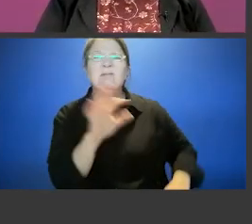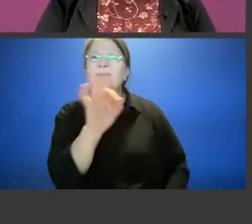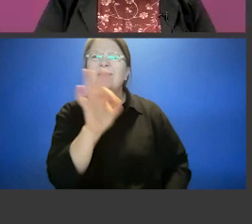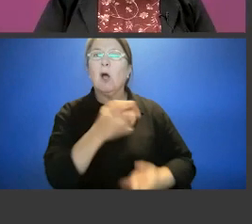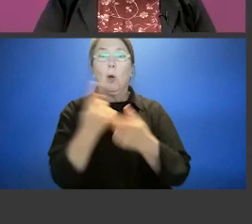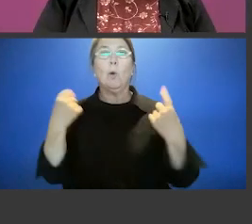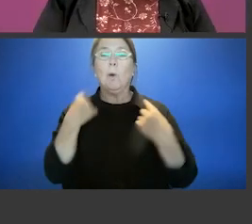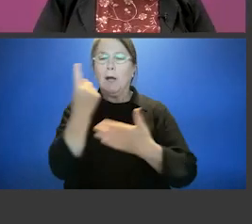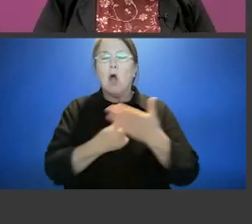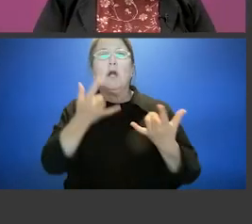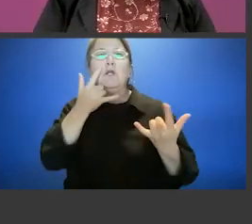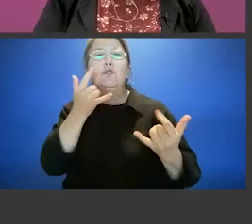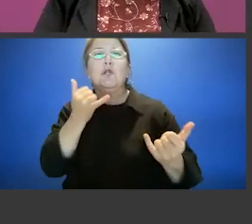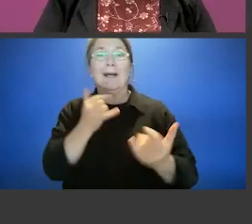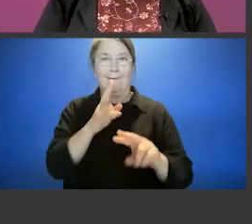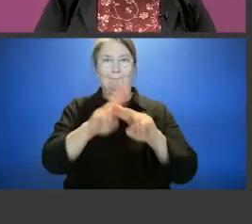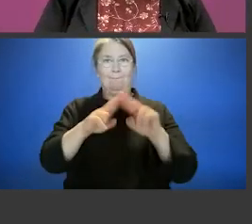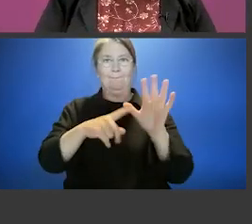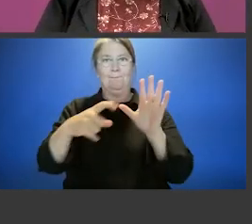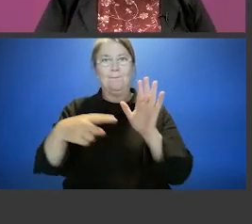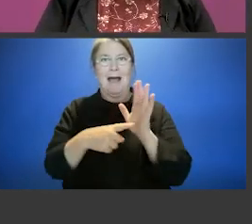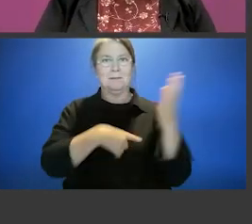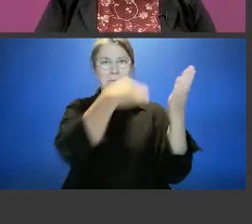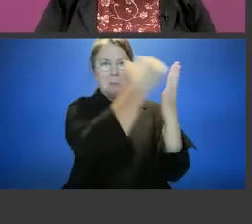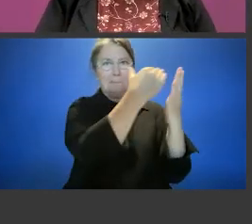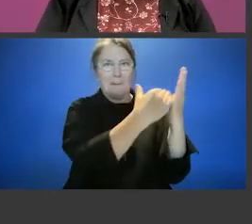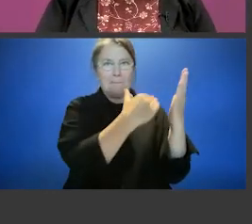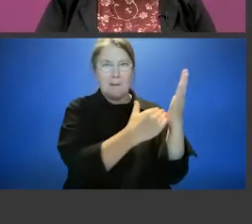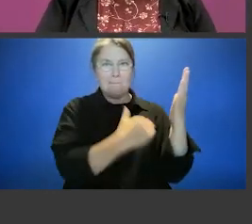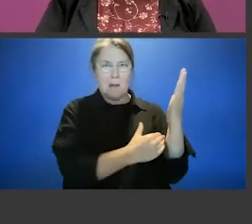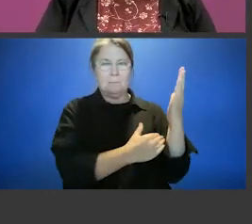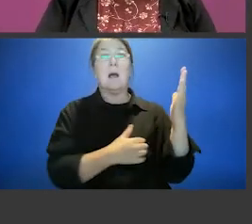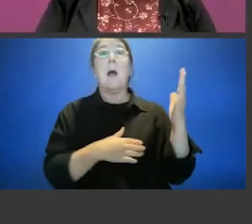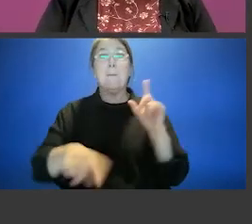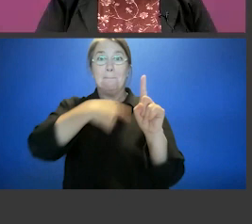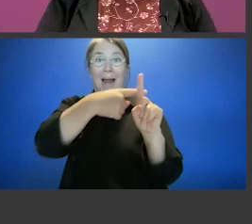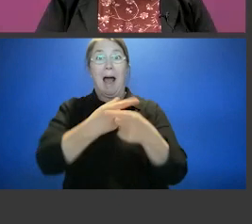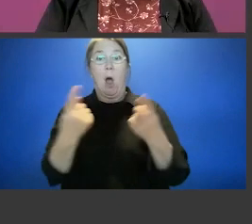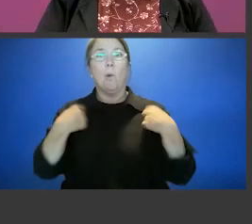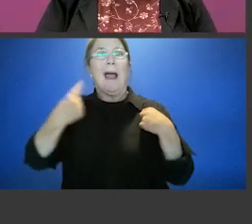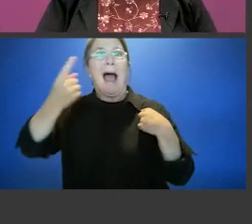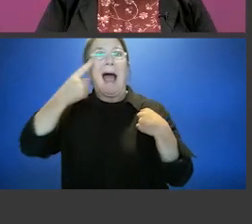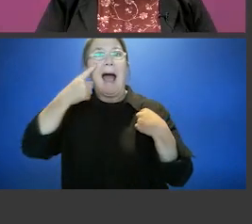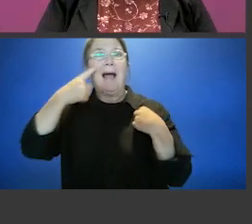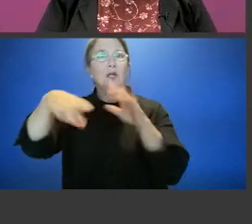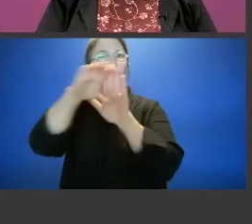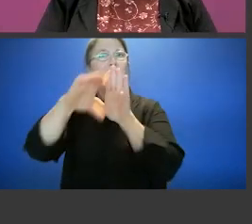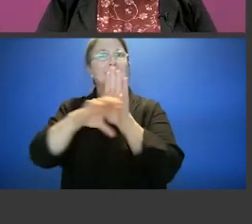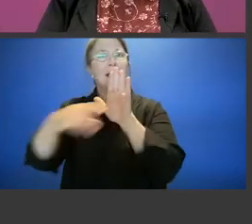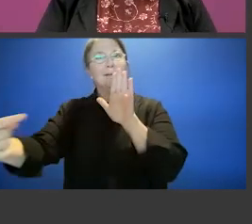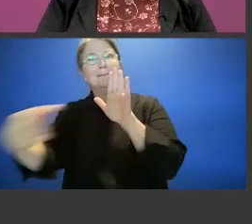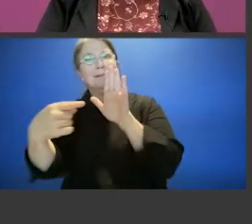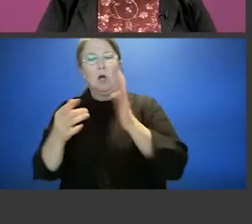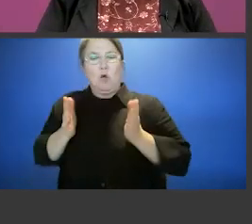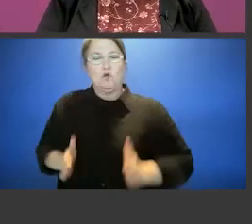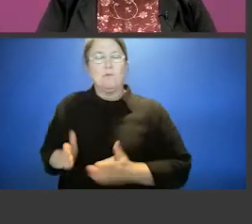presented. We will also assess these allegations against the Charter of Human Rights and assess whether the complaint is